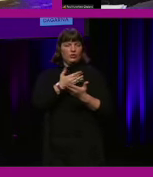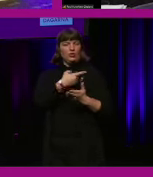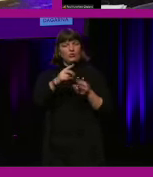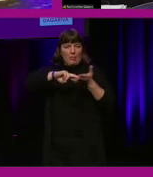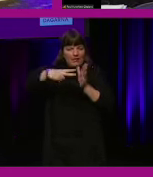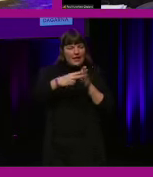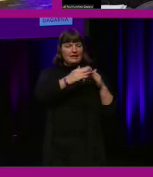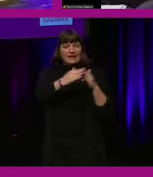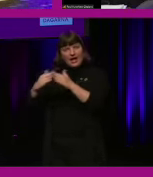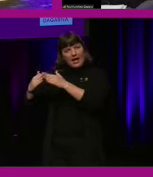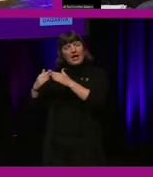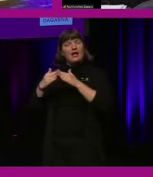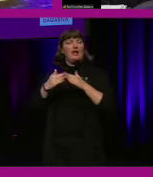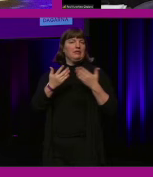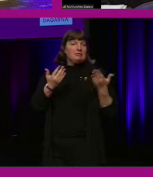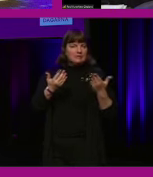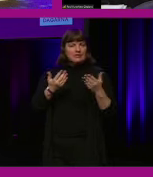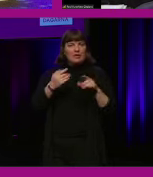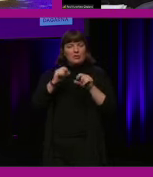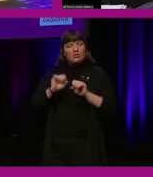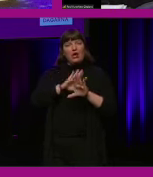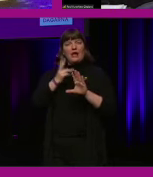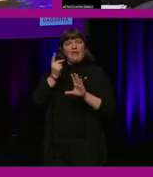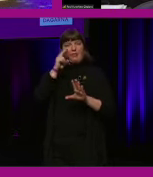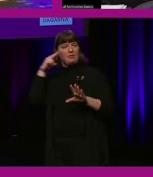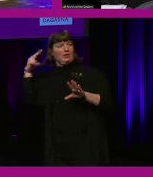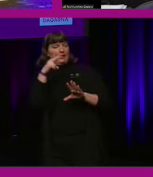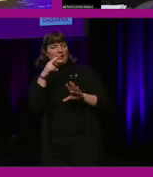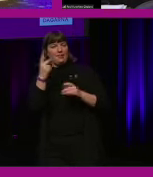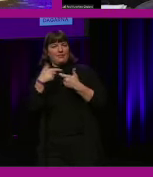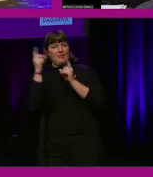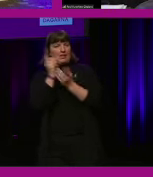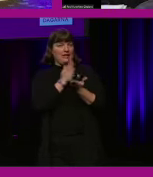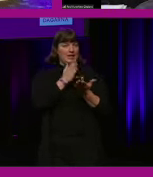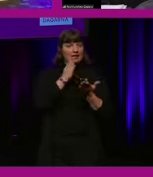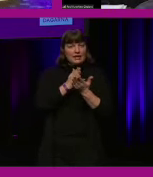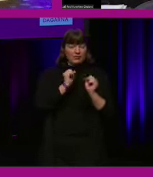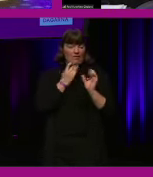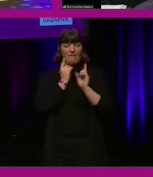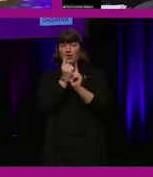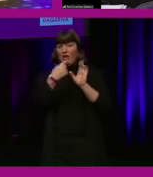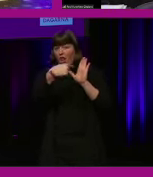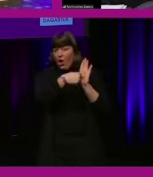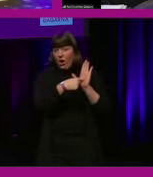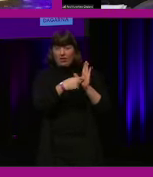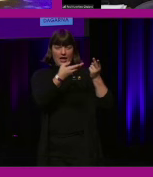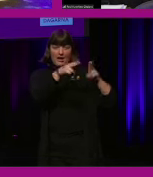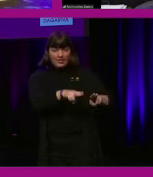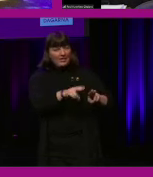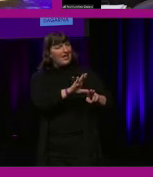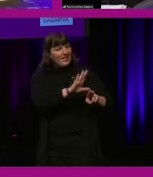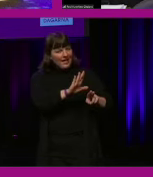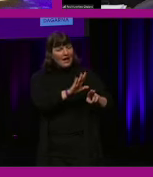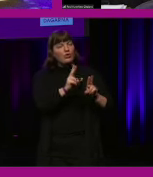and family planners. It needs a different approach to human rights, not just through the law courts, but